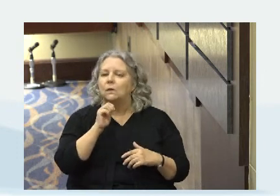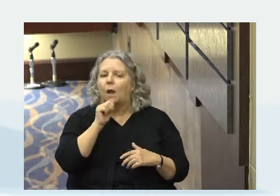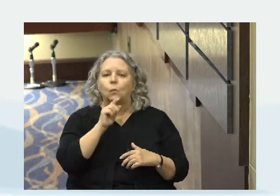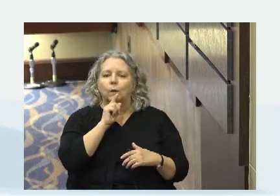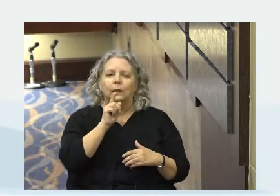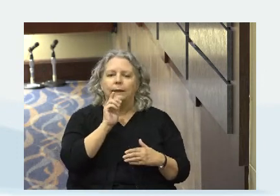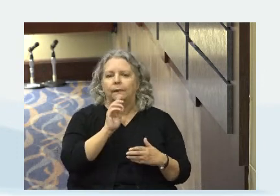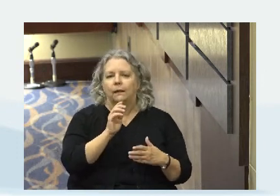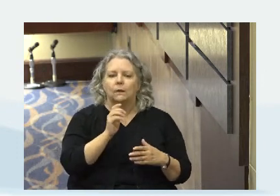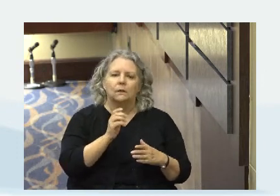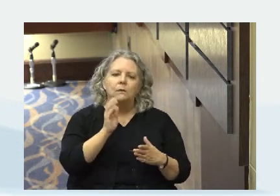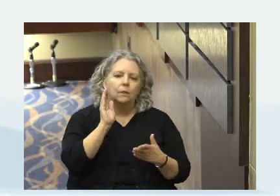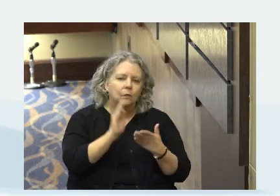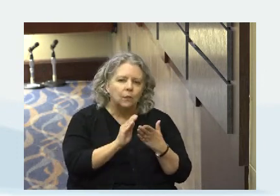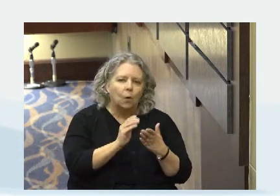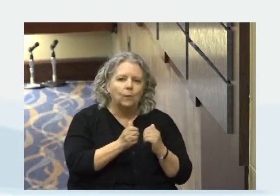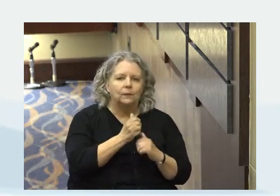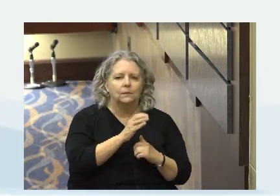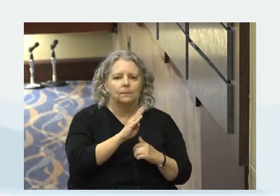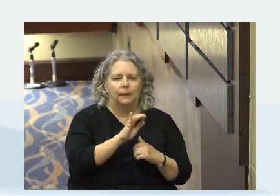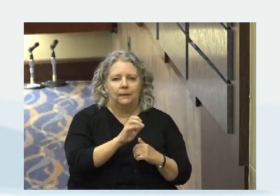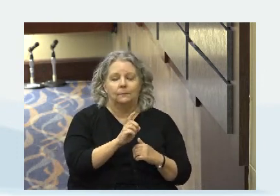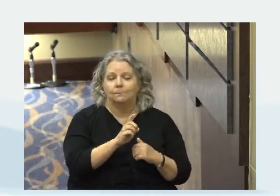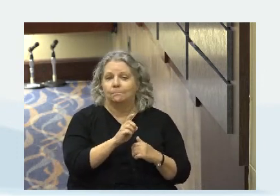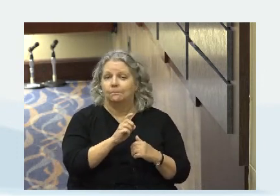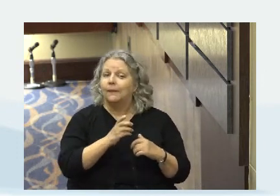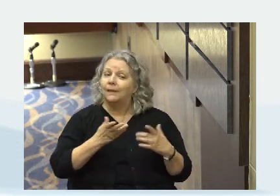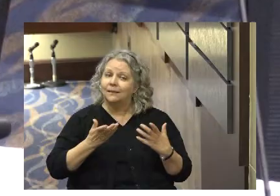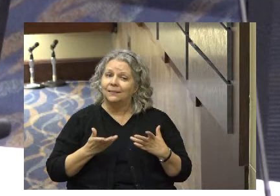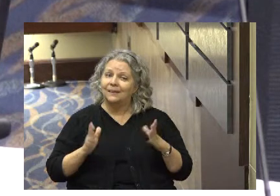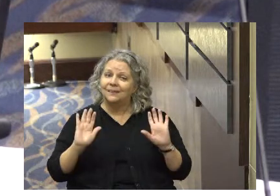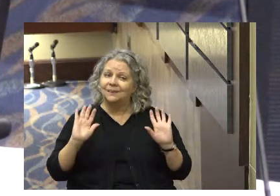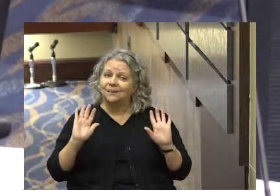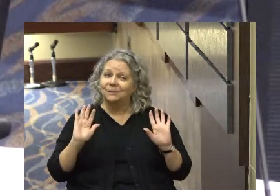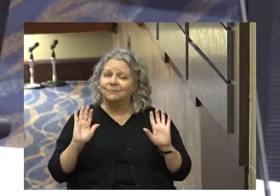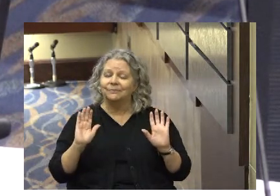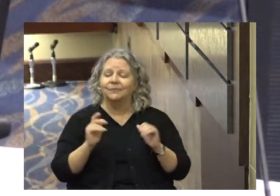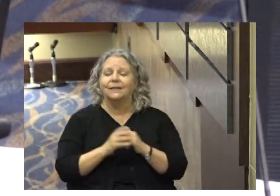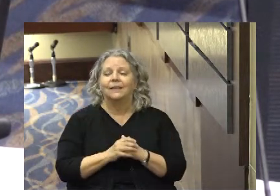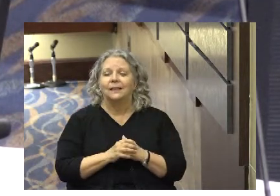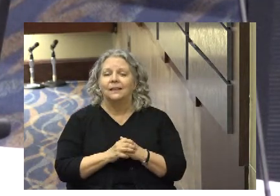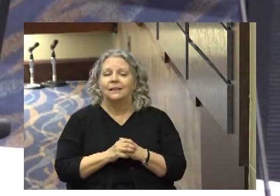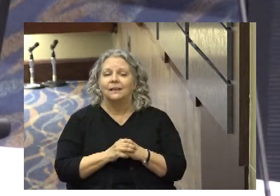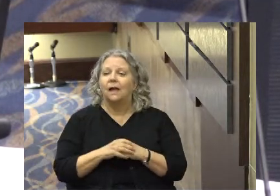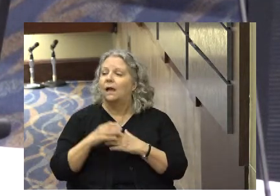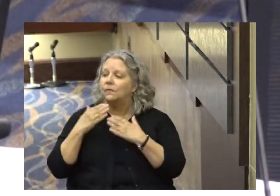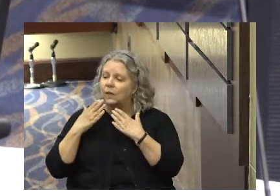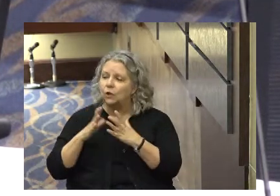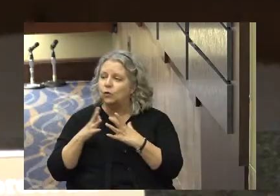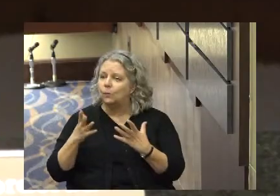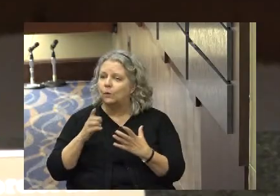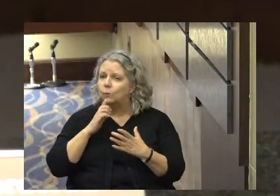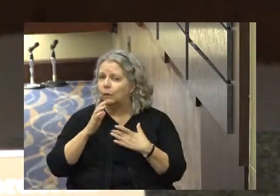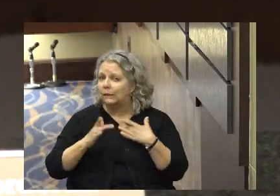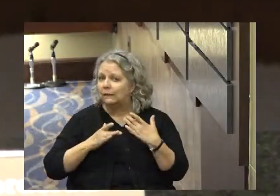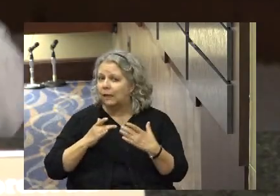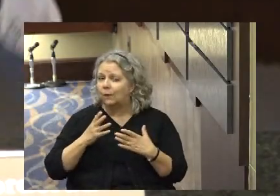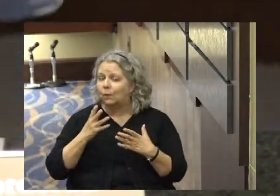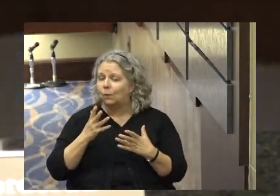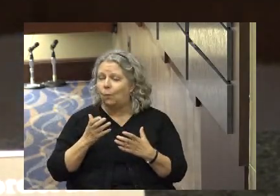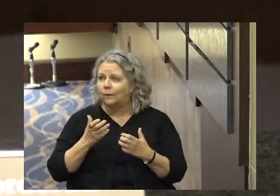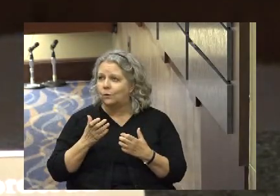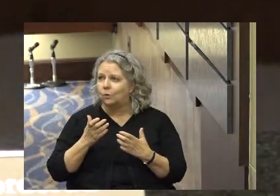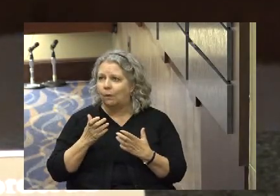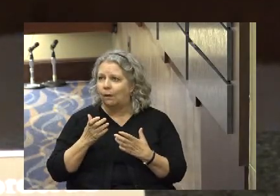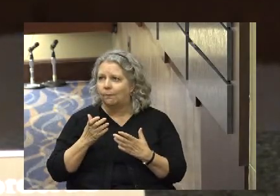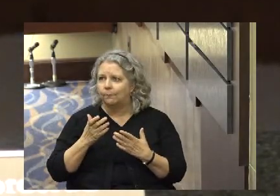slide. And that's it. Amy, thank you so much. This is exciting. And wanted to follow up. You kind of had